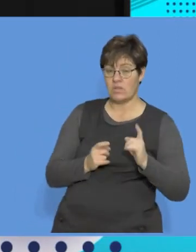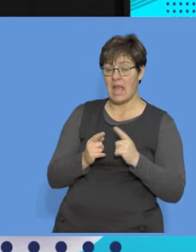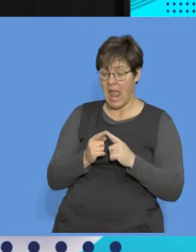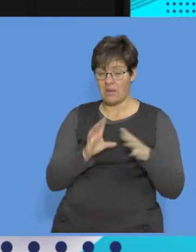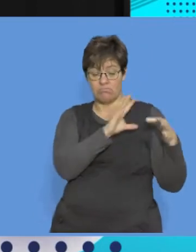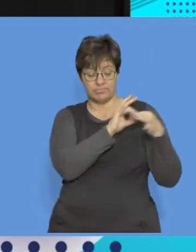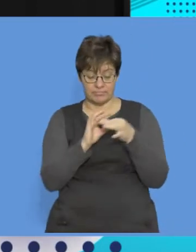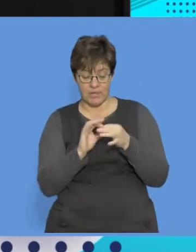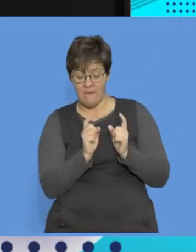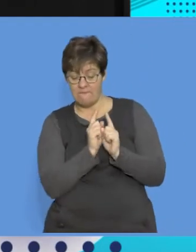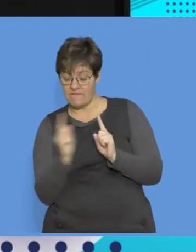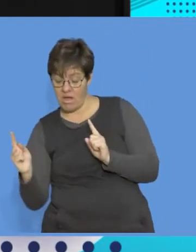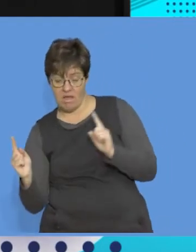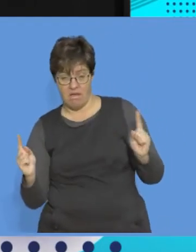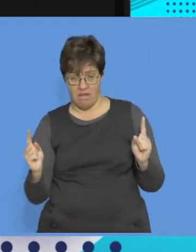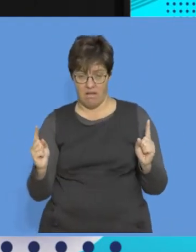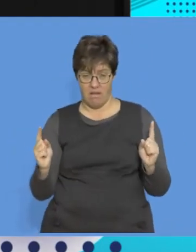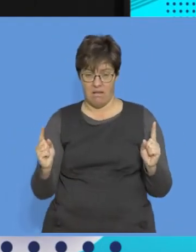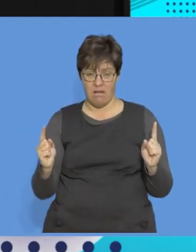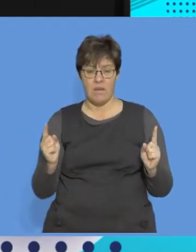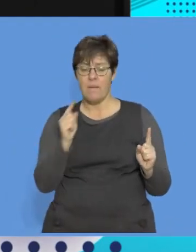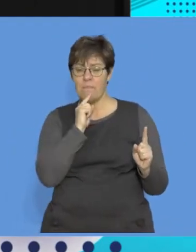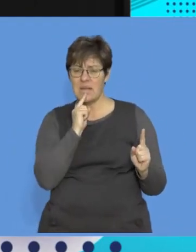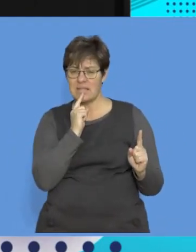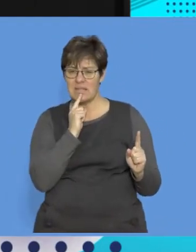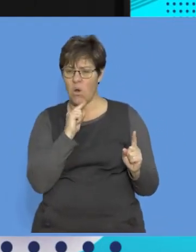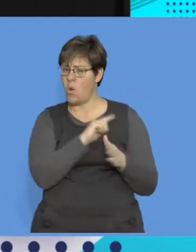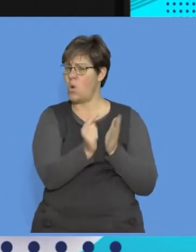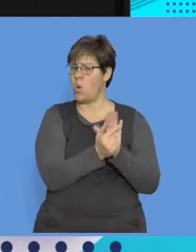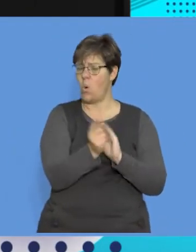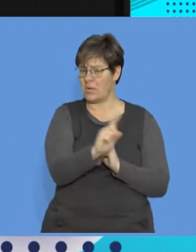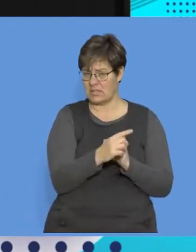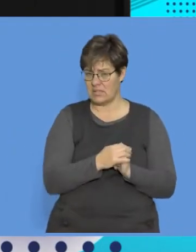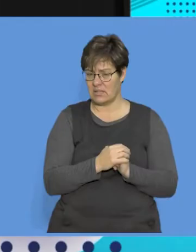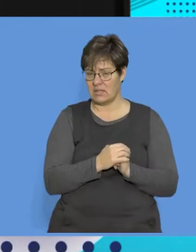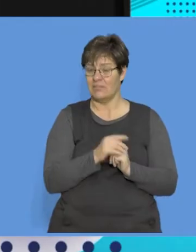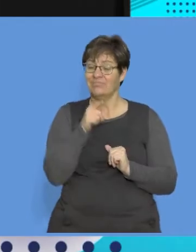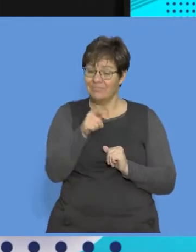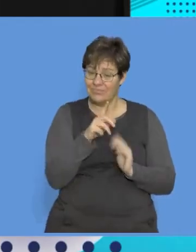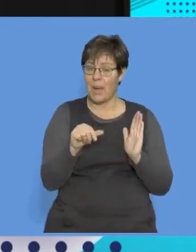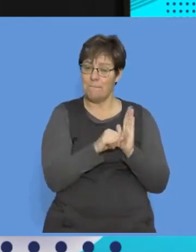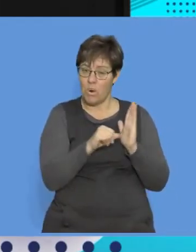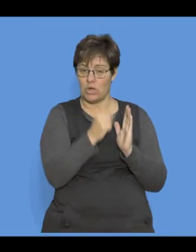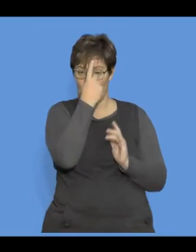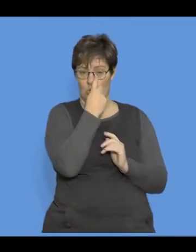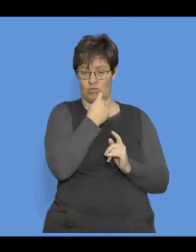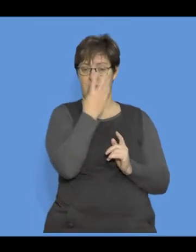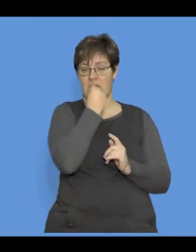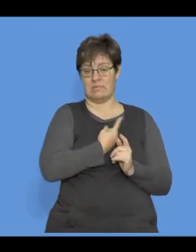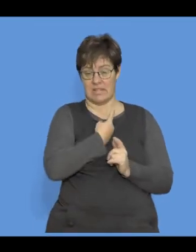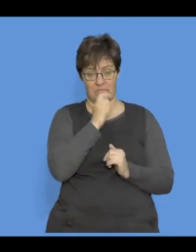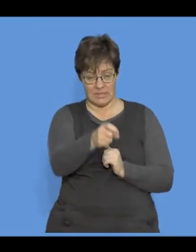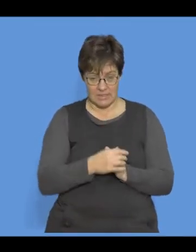So immediately I'm starting to say, well, what's the formula? What's the law? And those are the critical questions I'm asking. And so I need